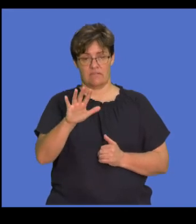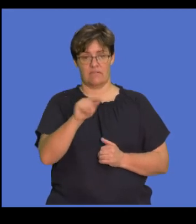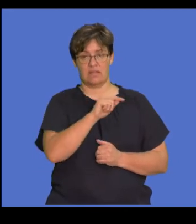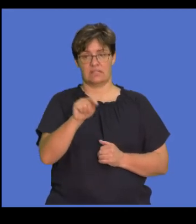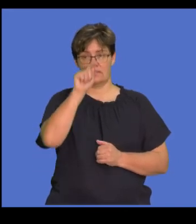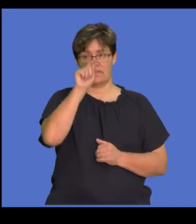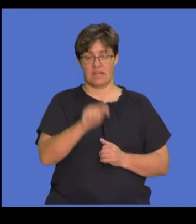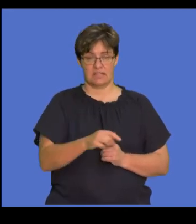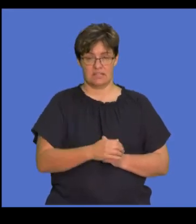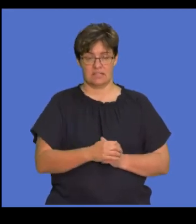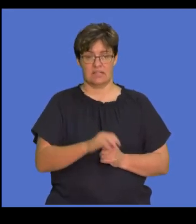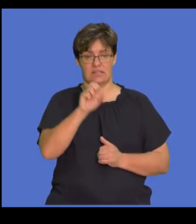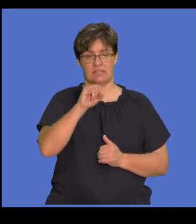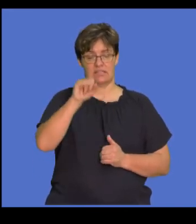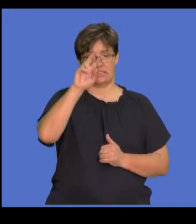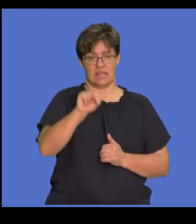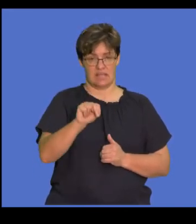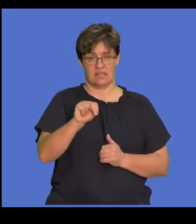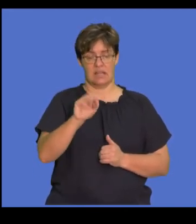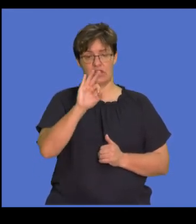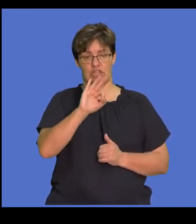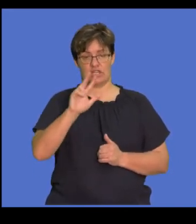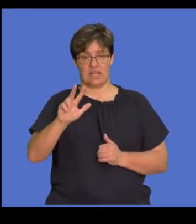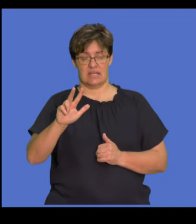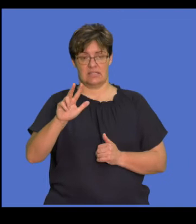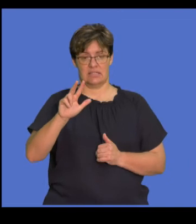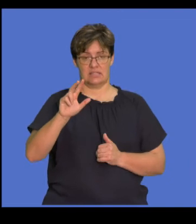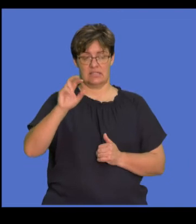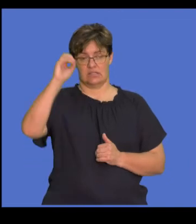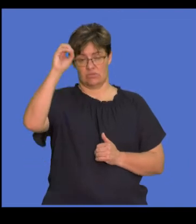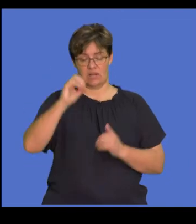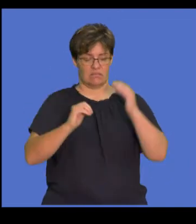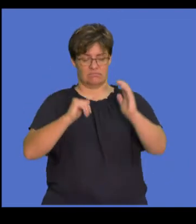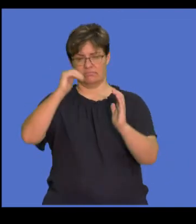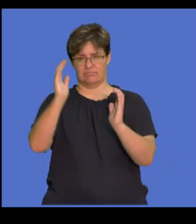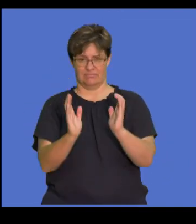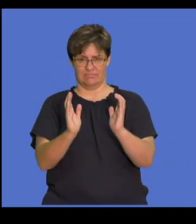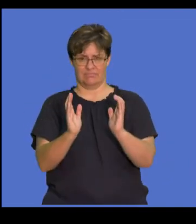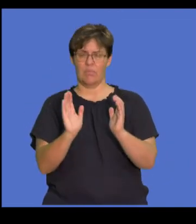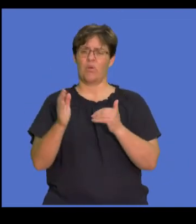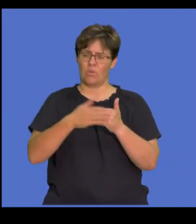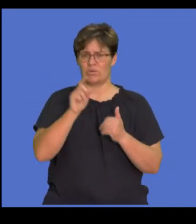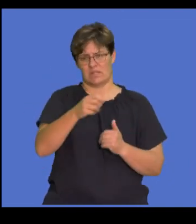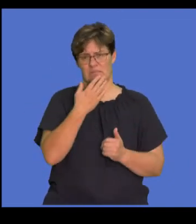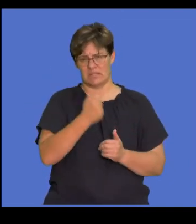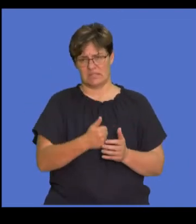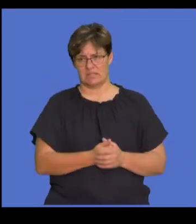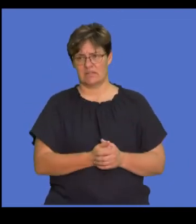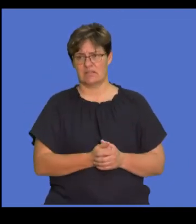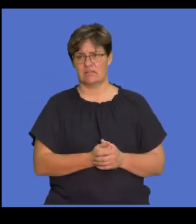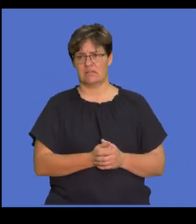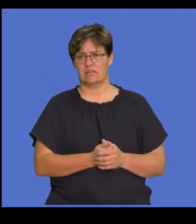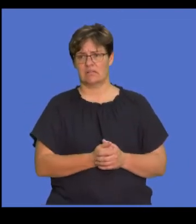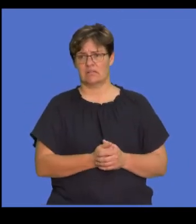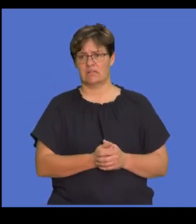20.35 divided by sine of 38 degrees. Close my bracket. Please try to close it. So let me maybe show